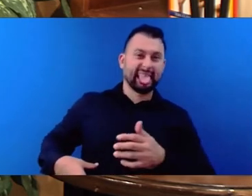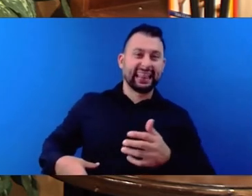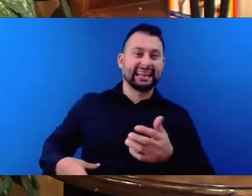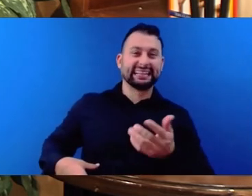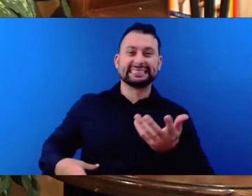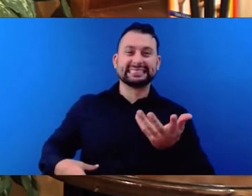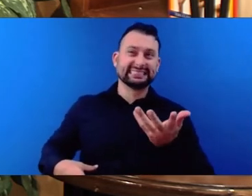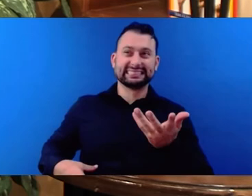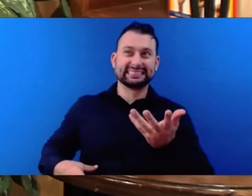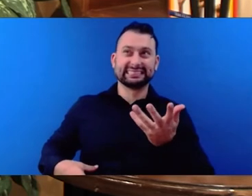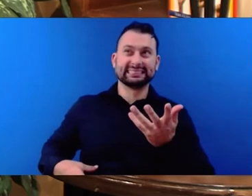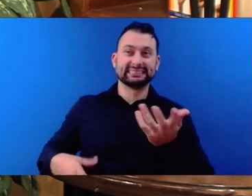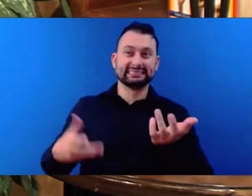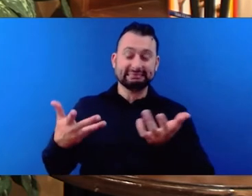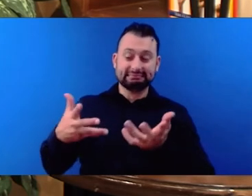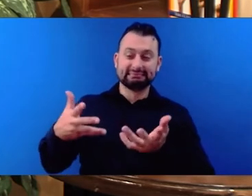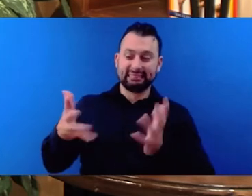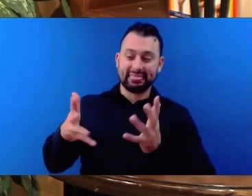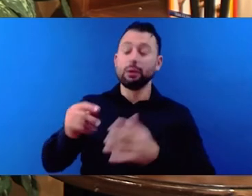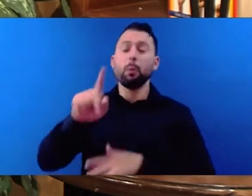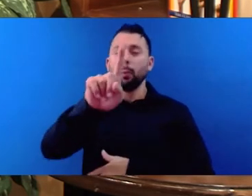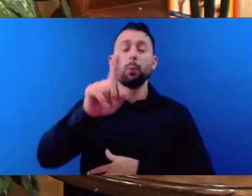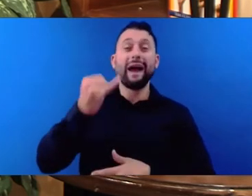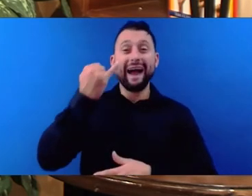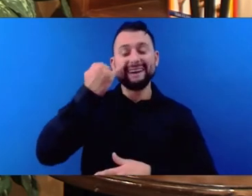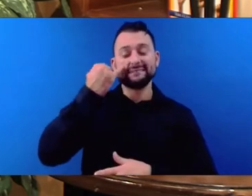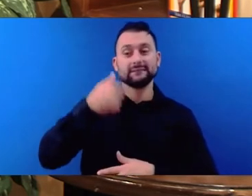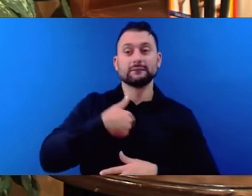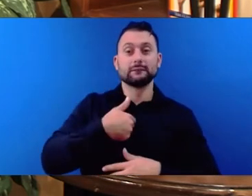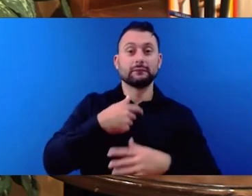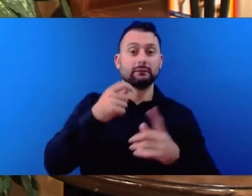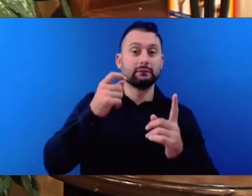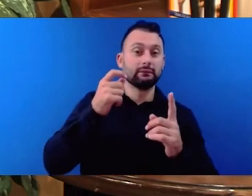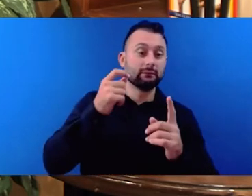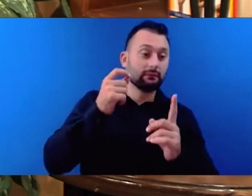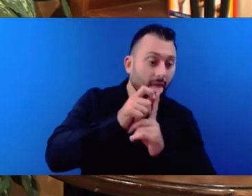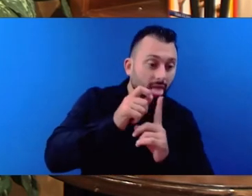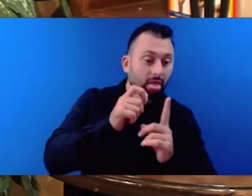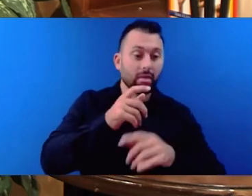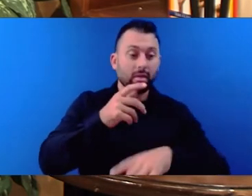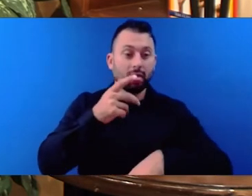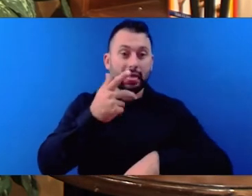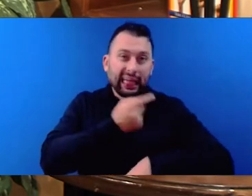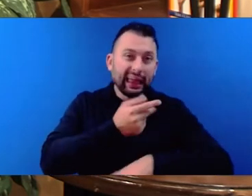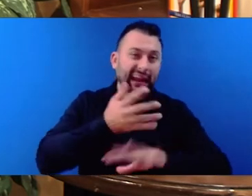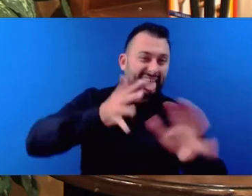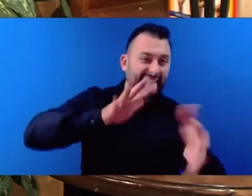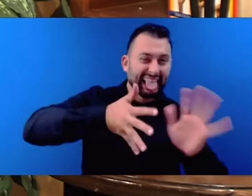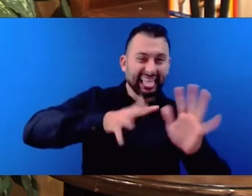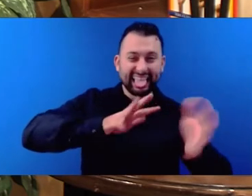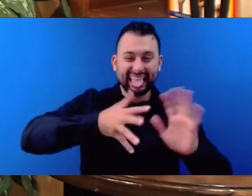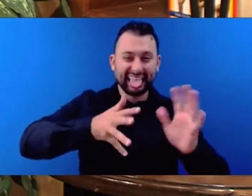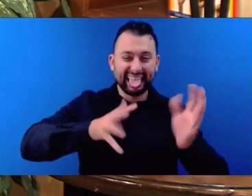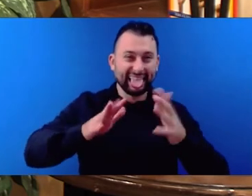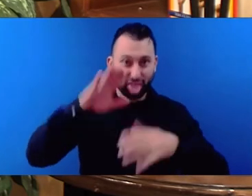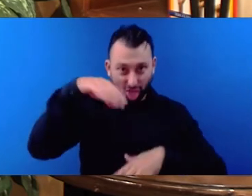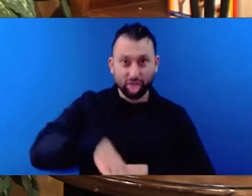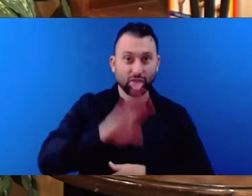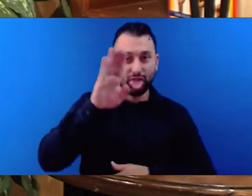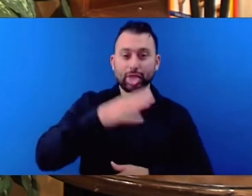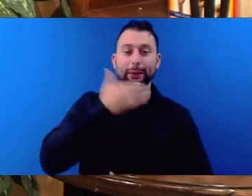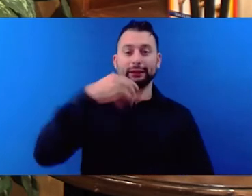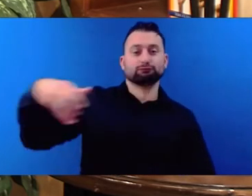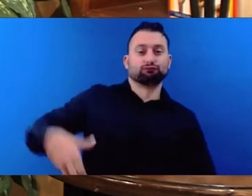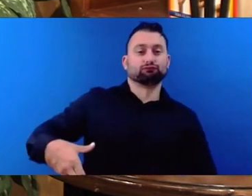might require more insulin, and a pump would make that easier on them. As far as type 2 diabetes, we